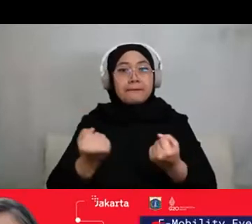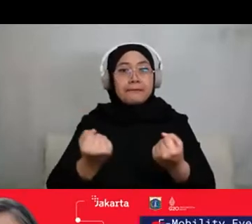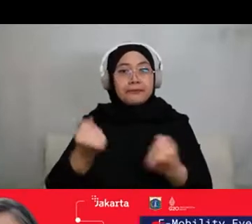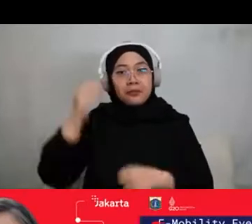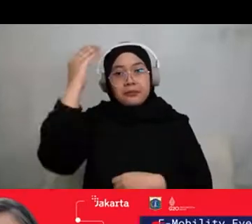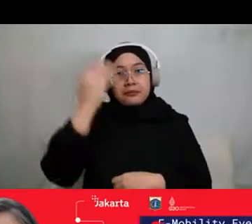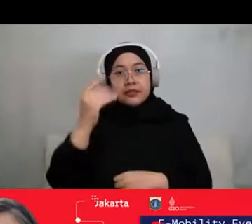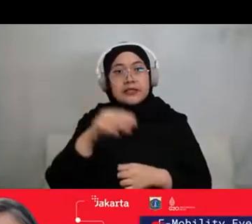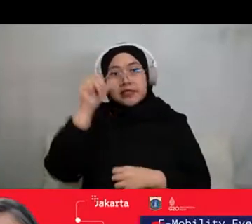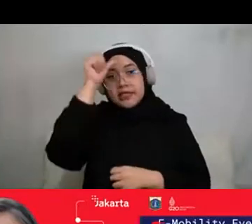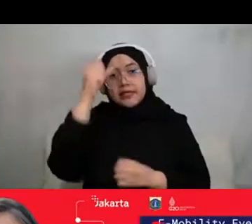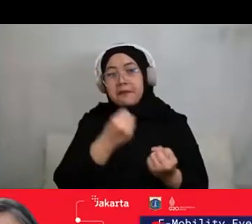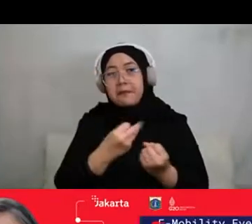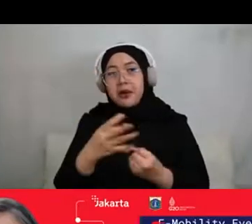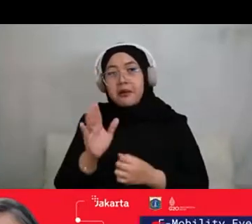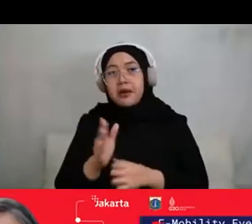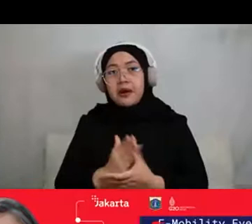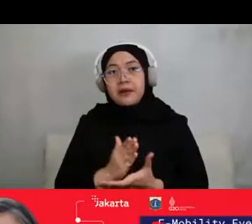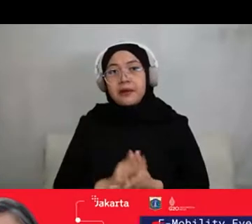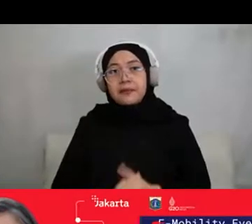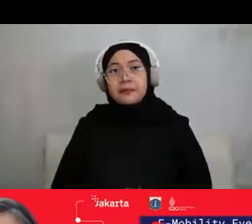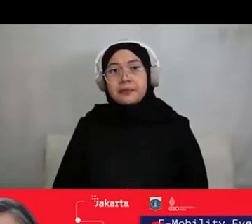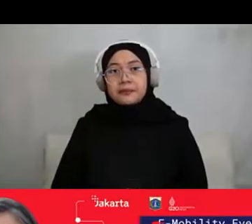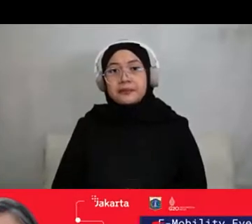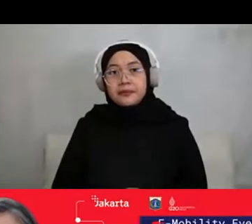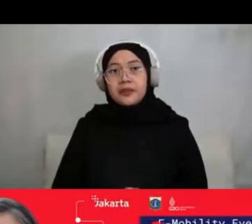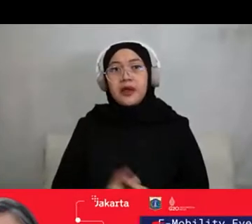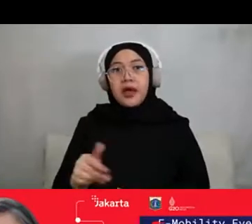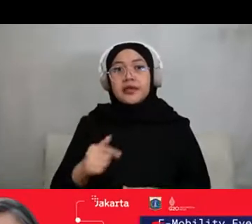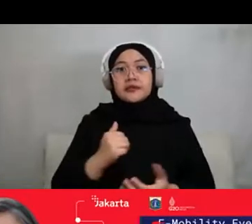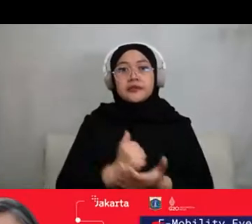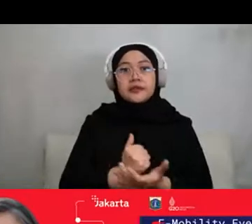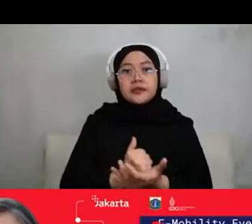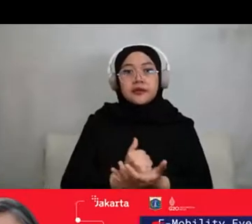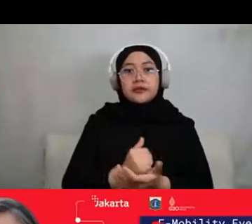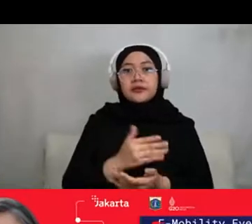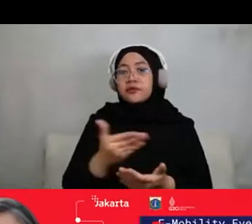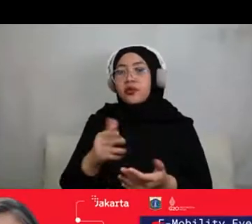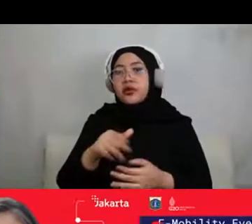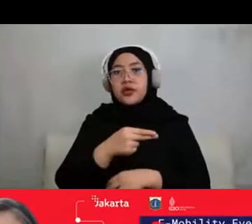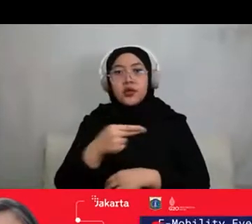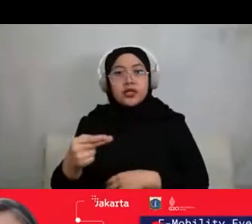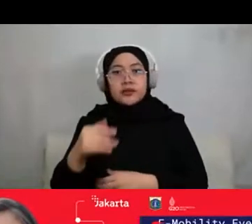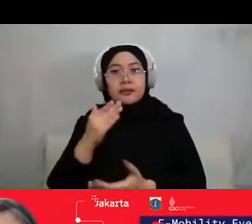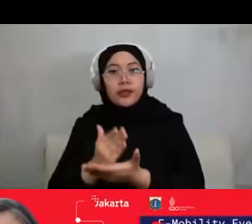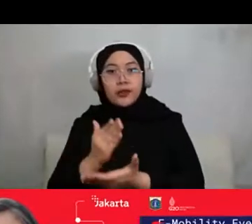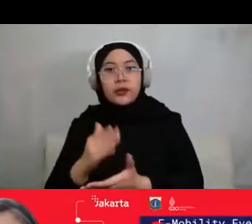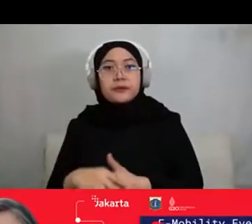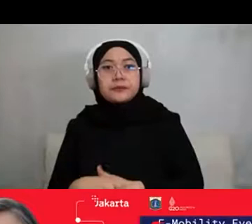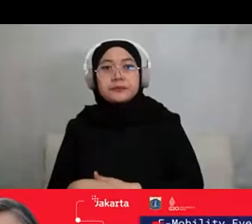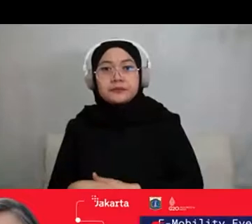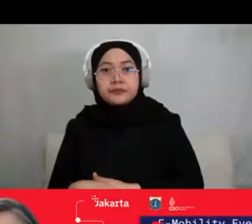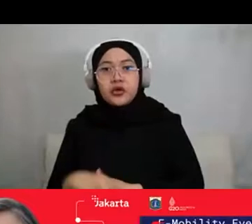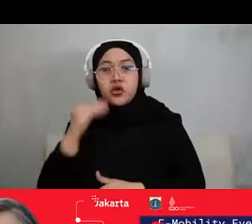There is a think tank of in India, which is called Niti Aayog, who has already defined life of contract of electric buses in India will